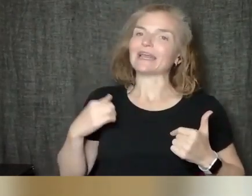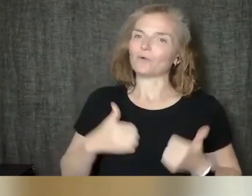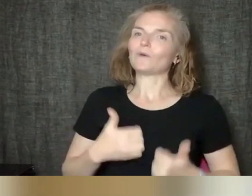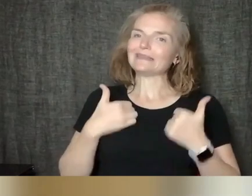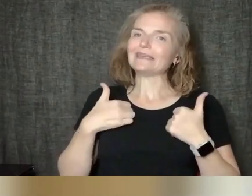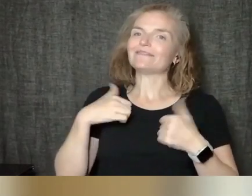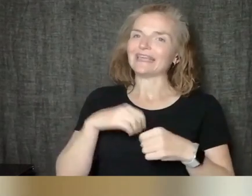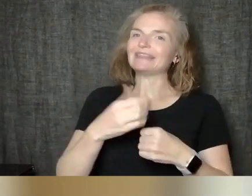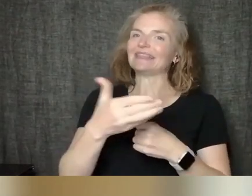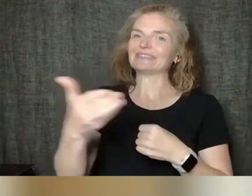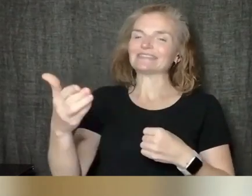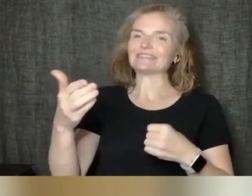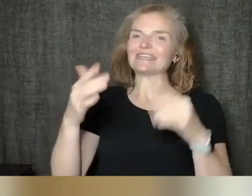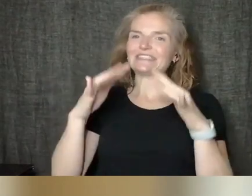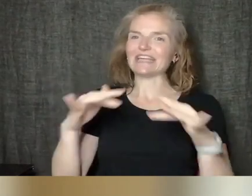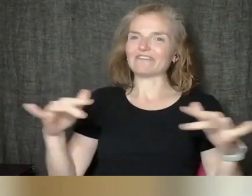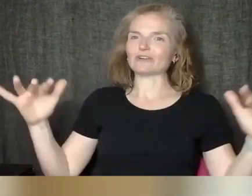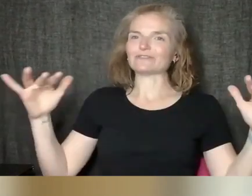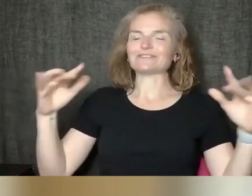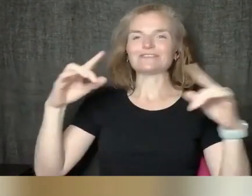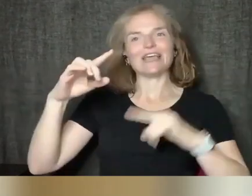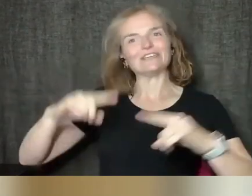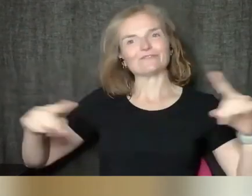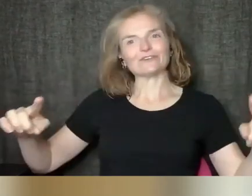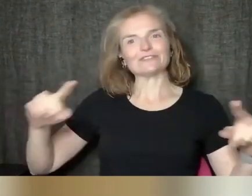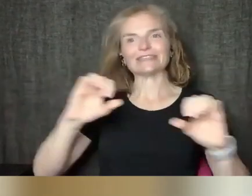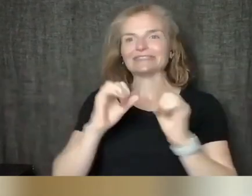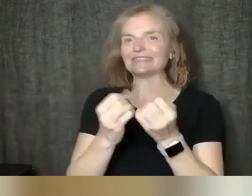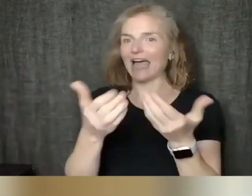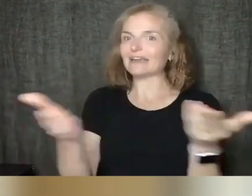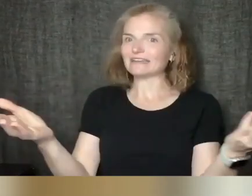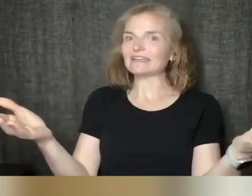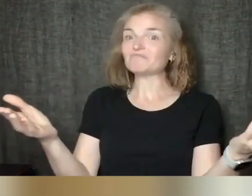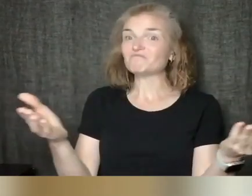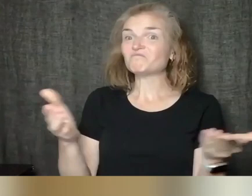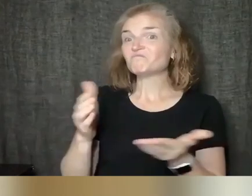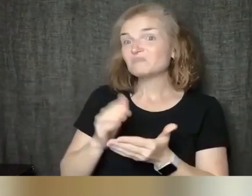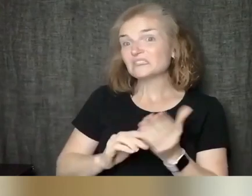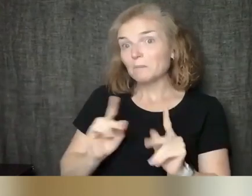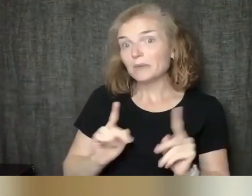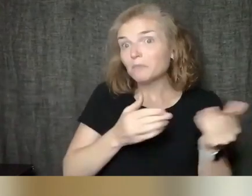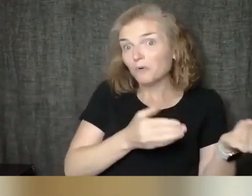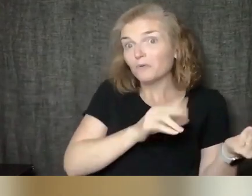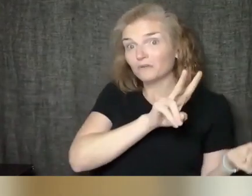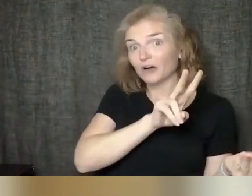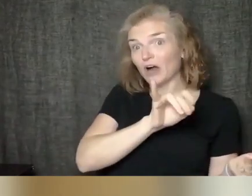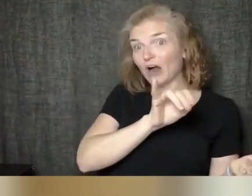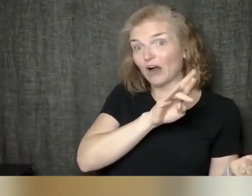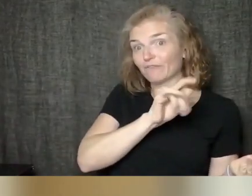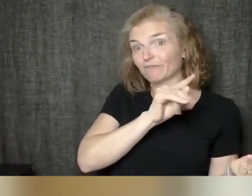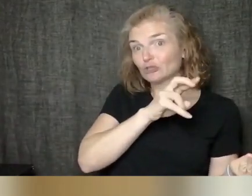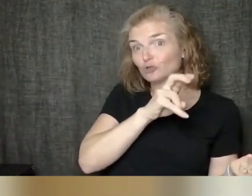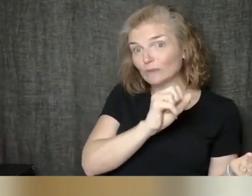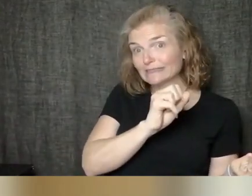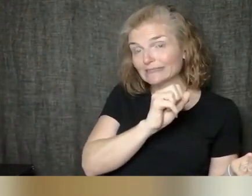diverse kind of society where there are people who are very virtuous and there are people who are